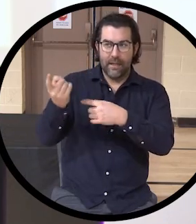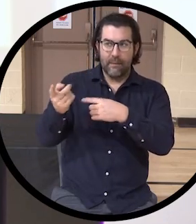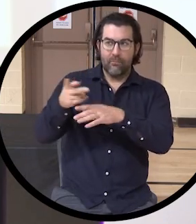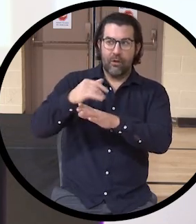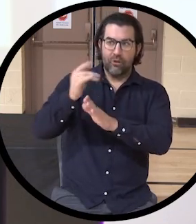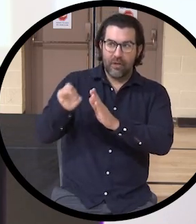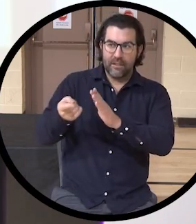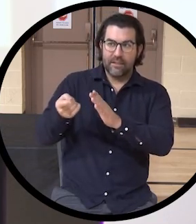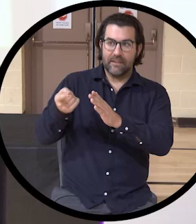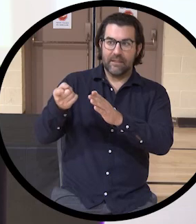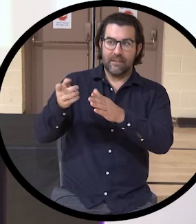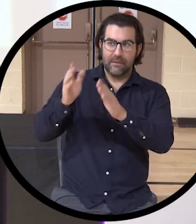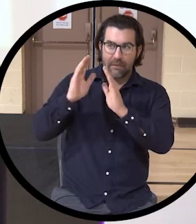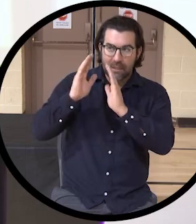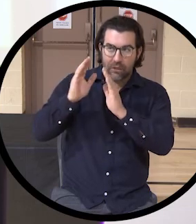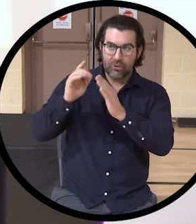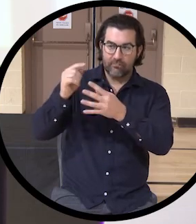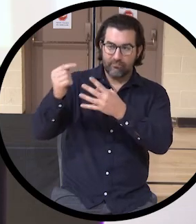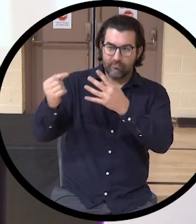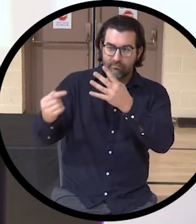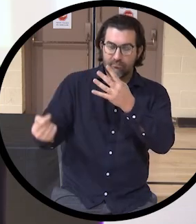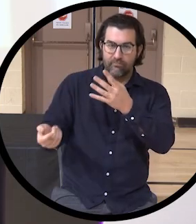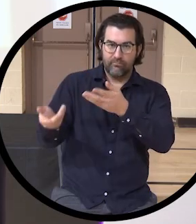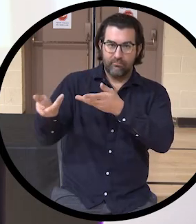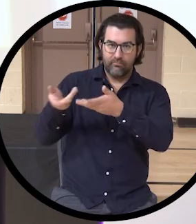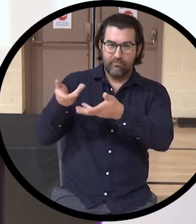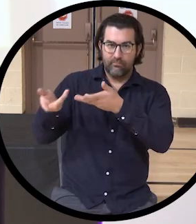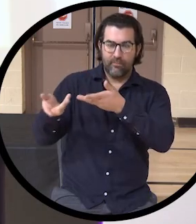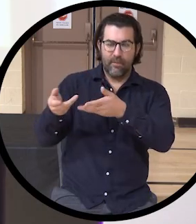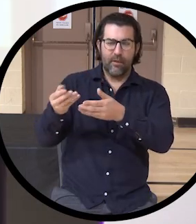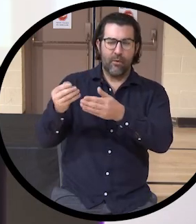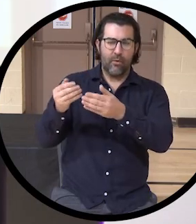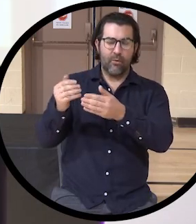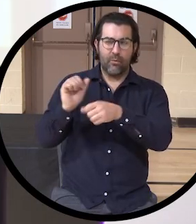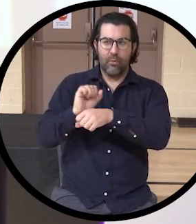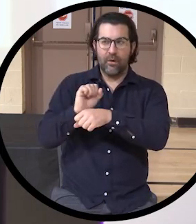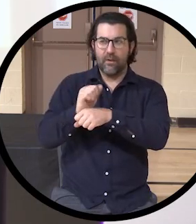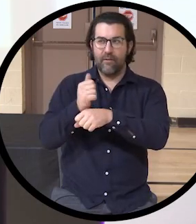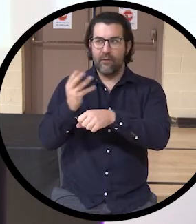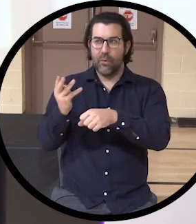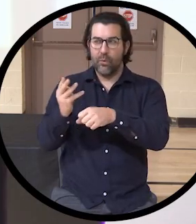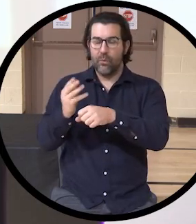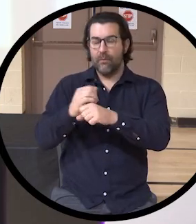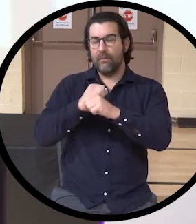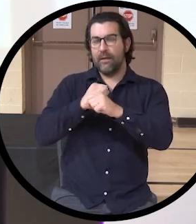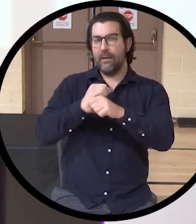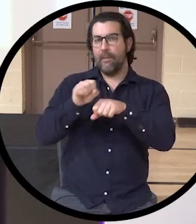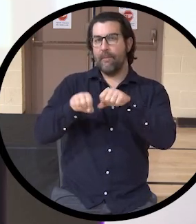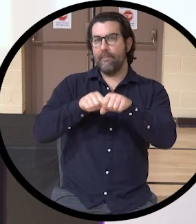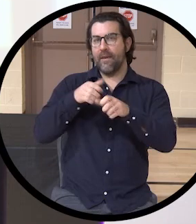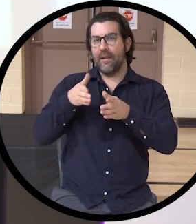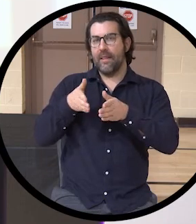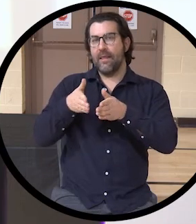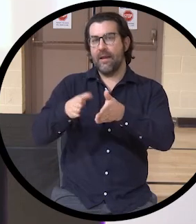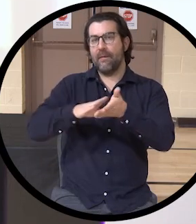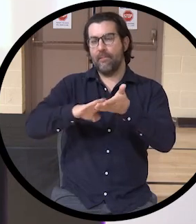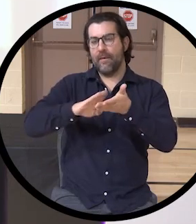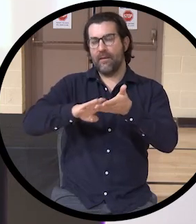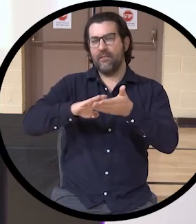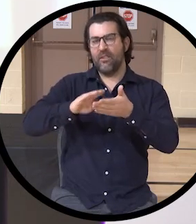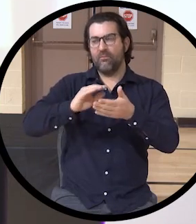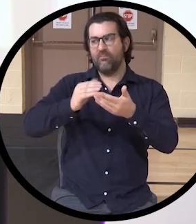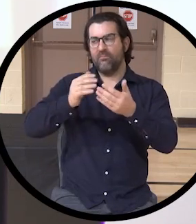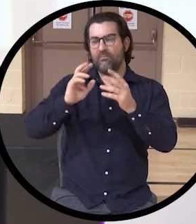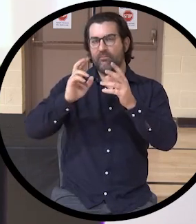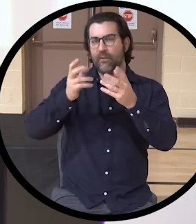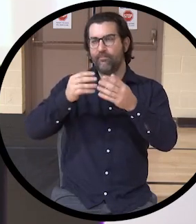where we'll need special attention. We are working on longer-term solutions about protected bike lane maintenance because we know it is an issue